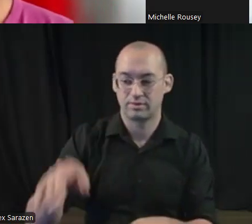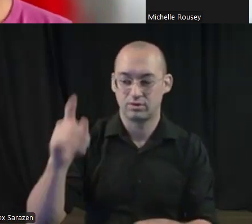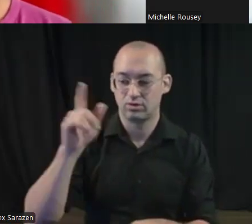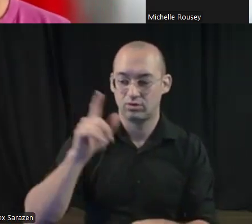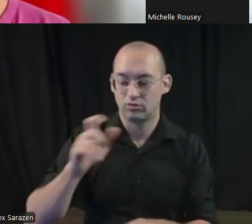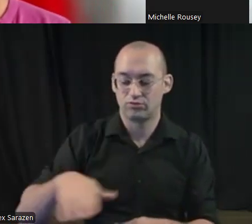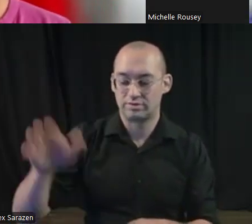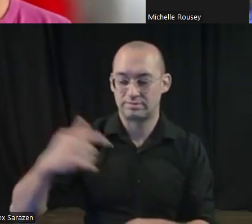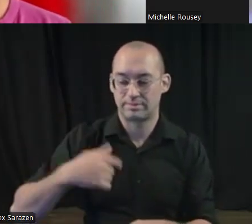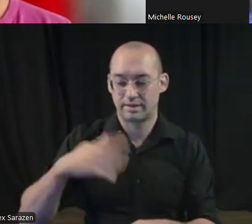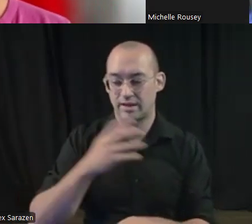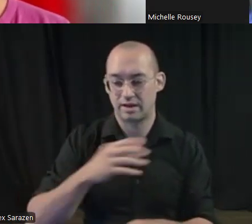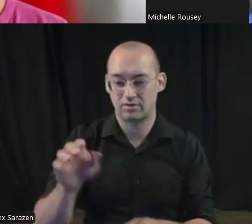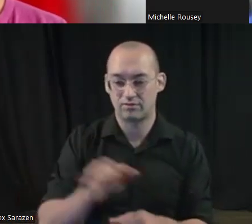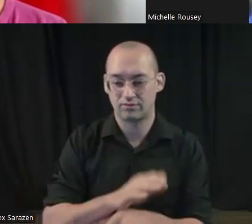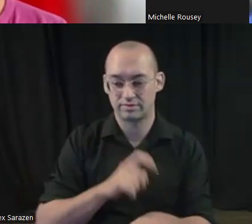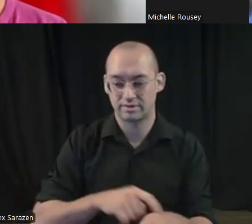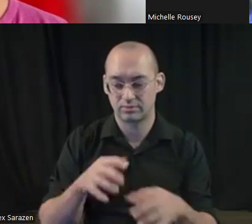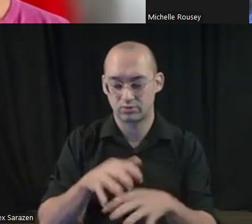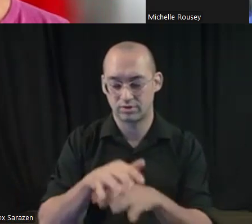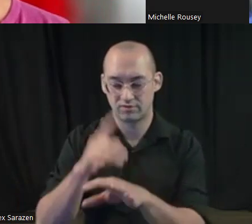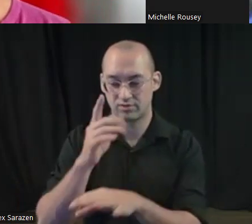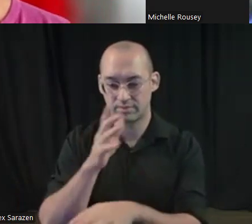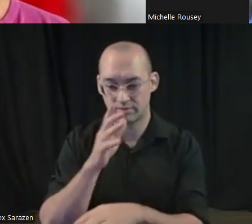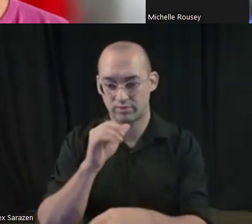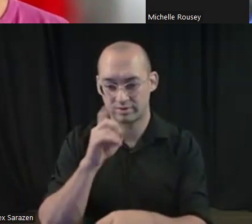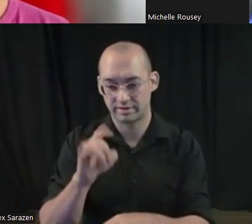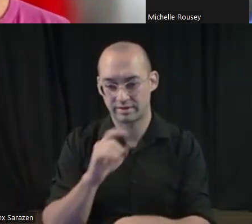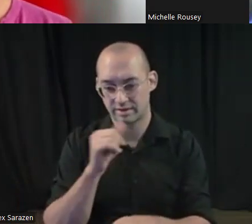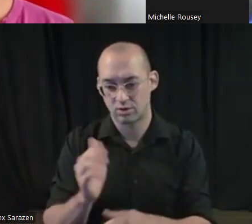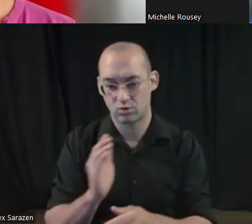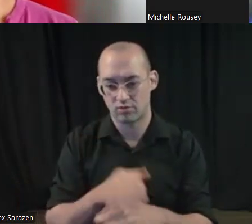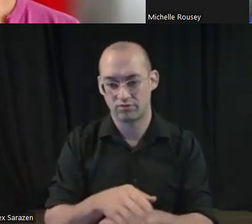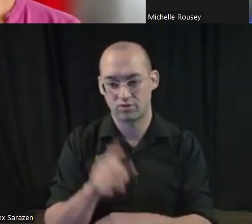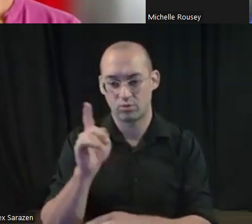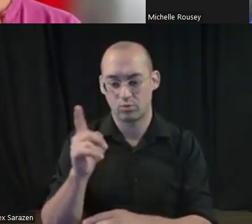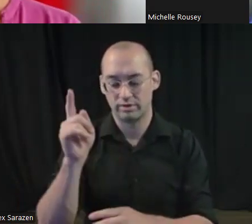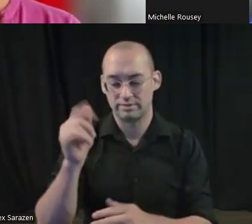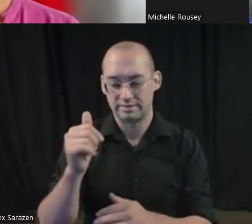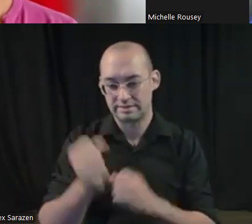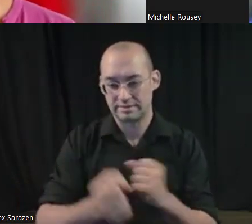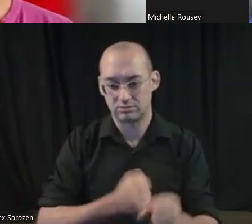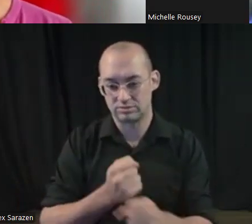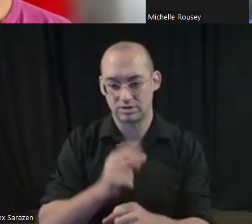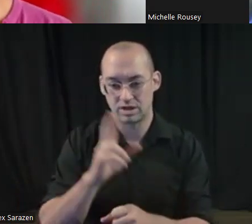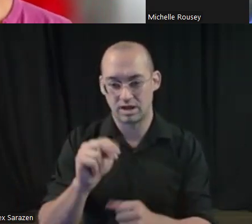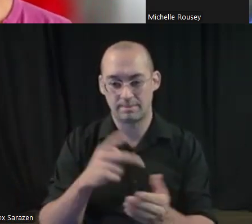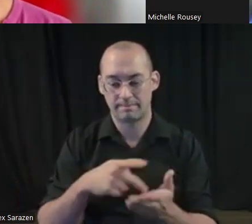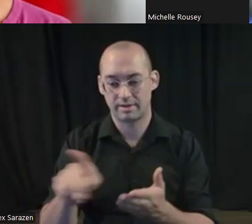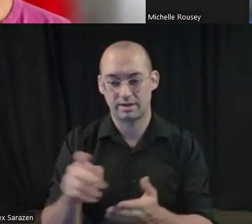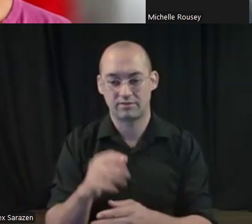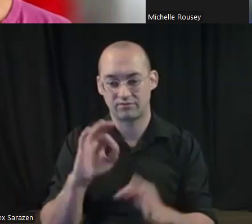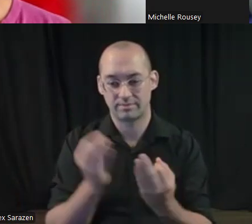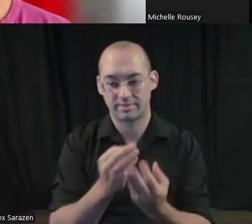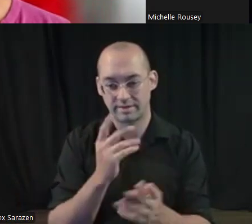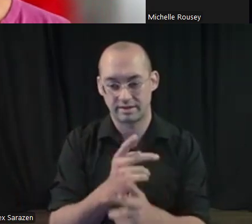career building years and wage earning potential to undertake for over a decade unpaid family caregiving. And I'll offer that for all the hours spent cleaning the